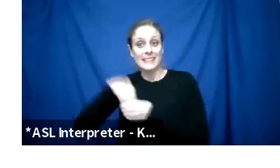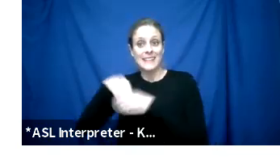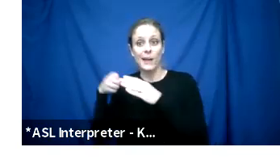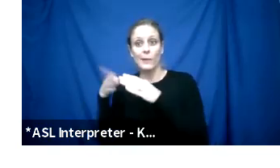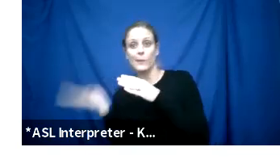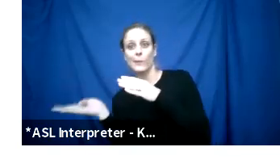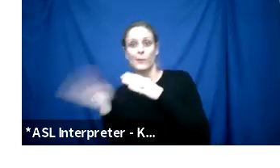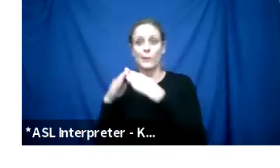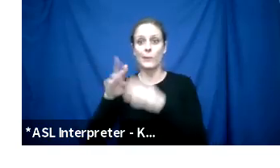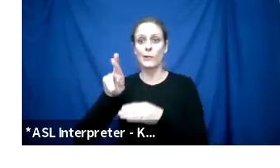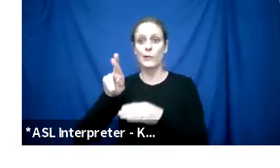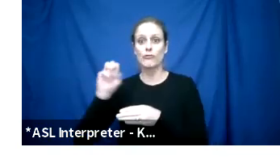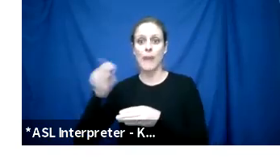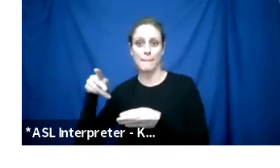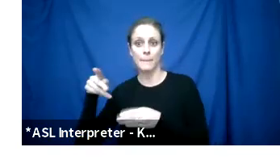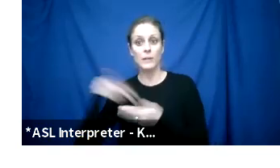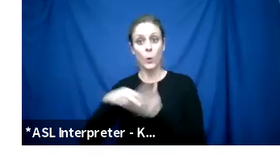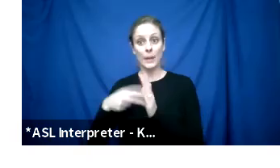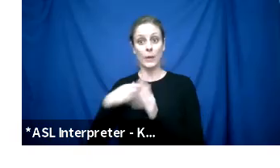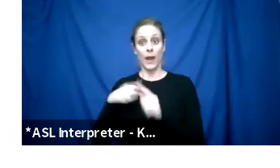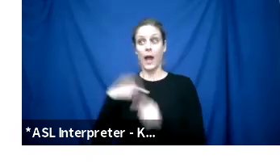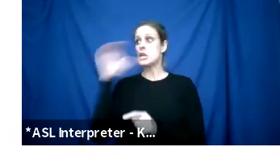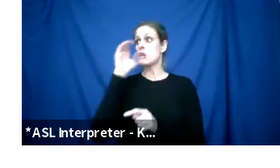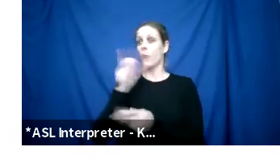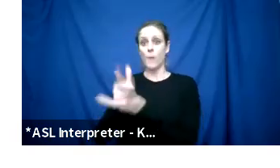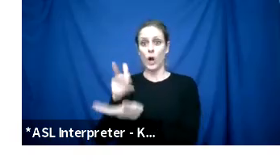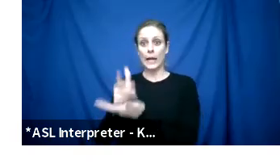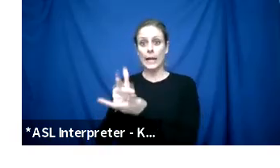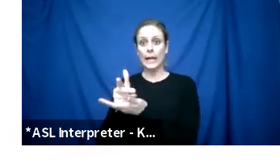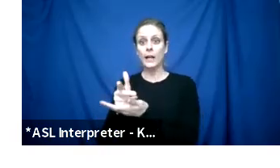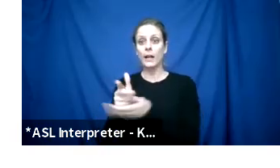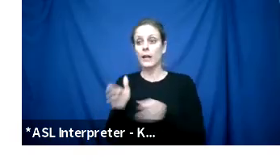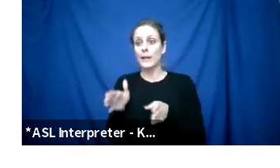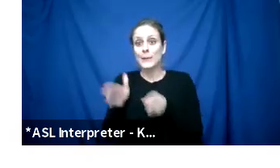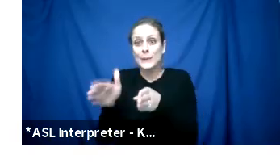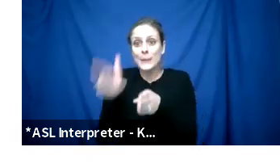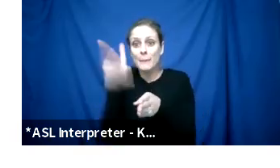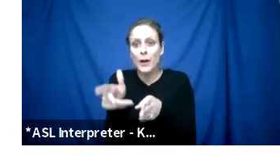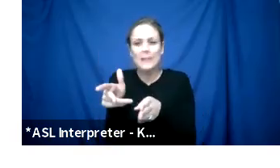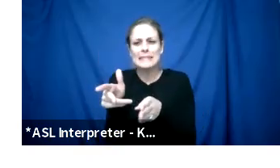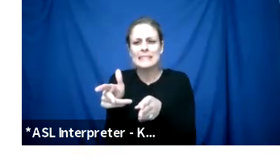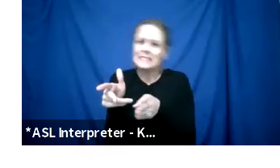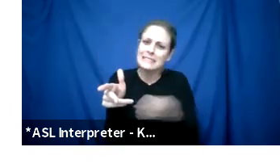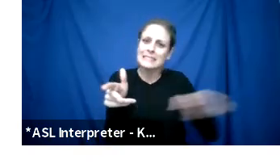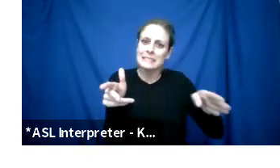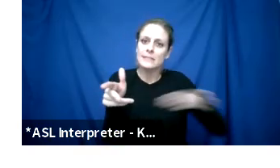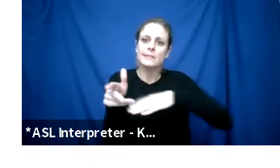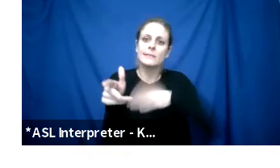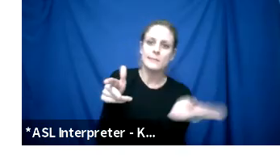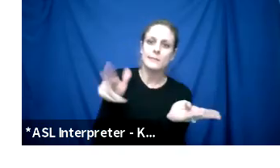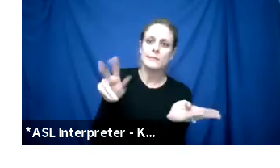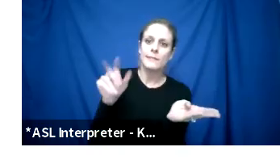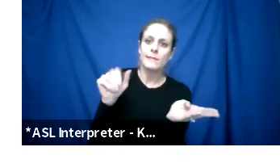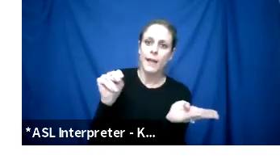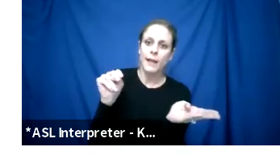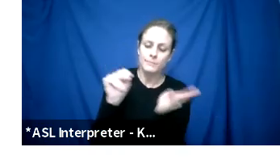for the van space, the space that requires the larger access aisle to get the lift or ramp down so that